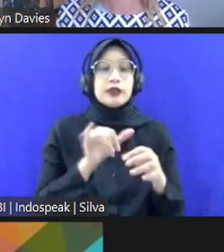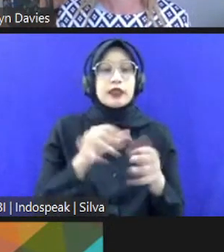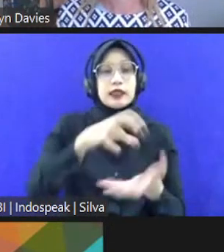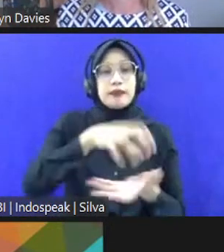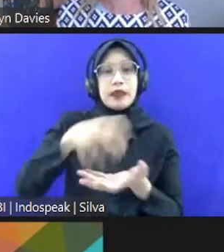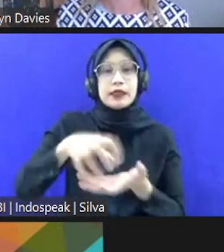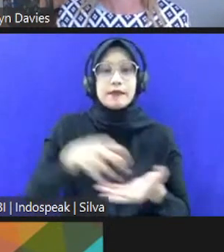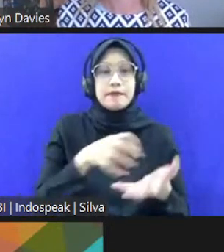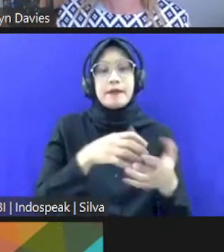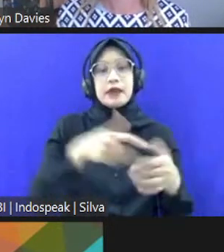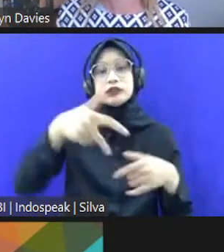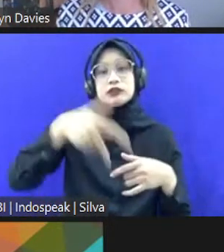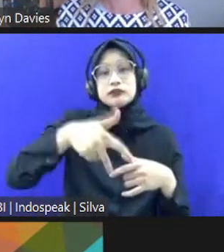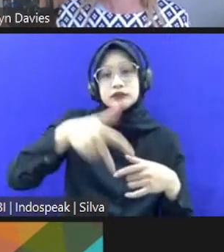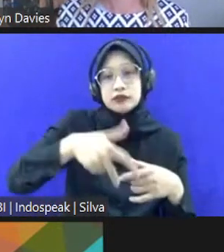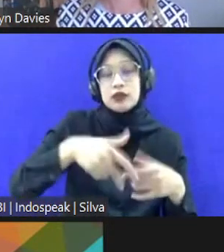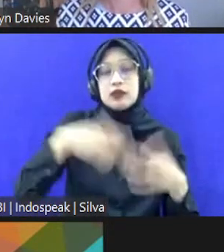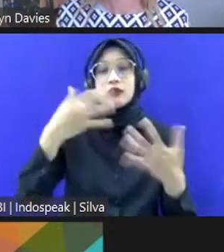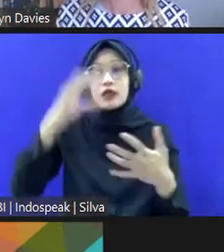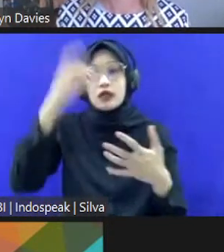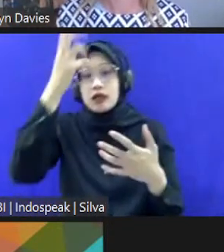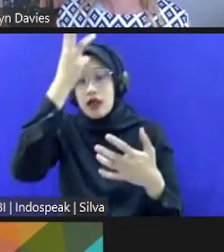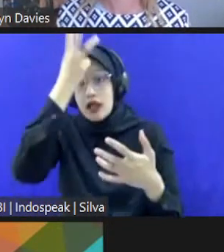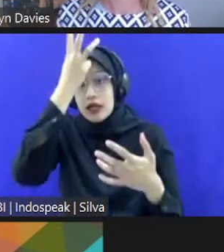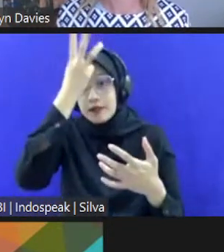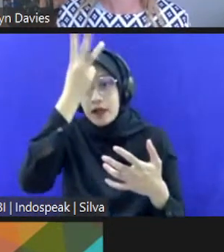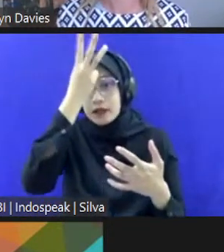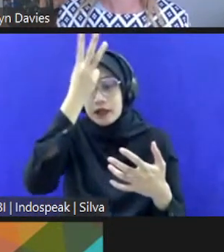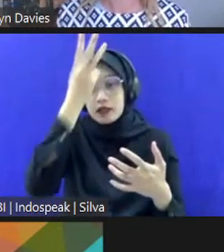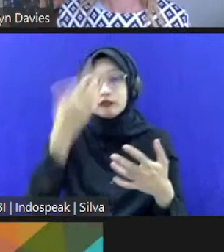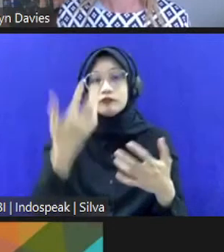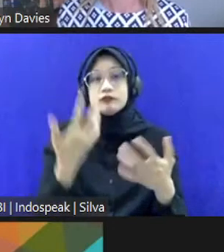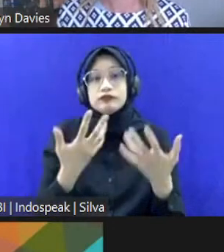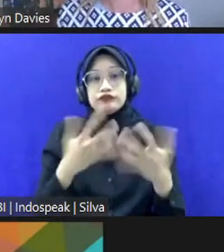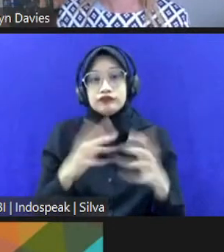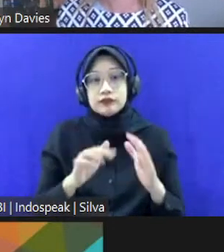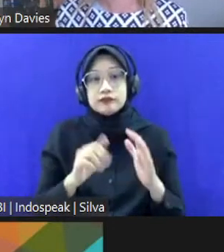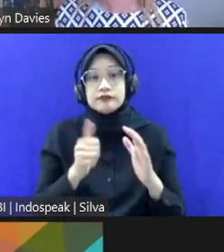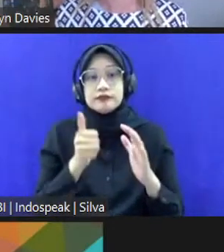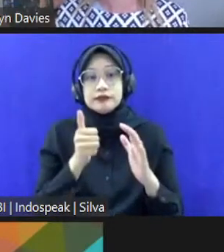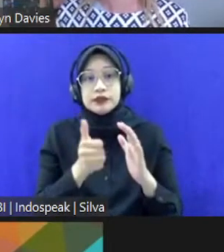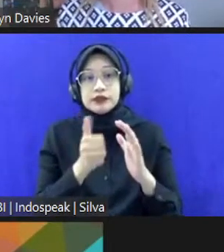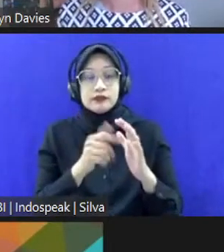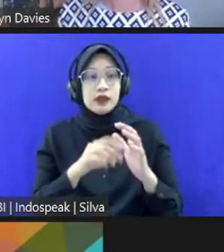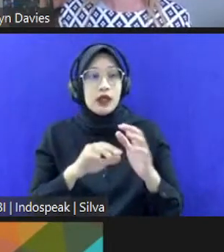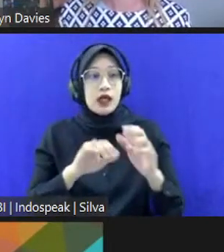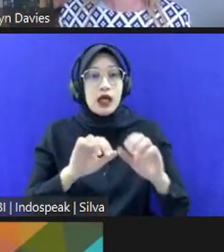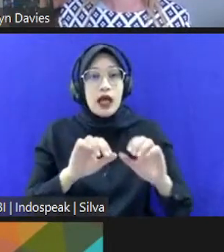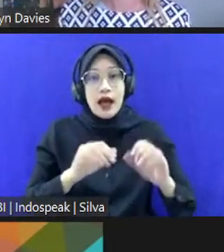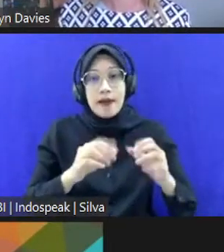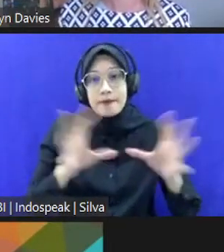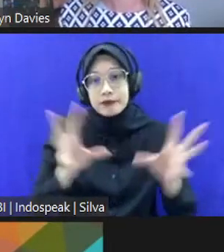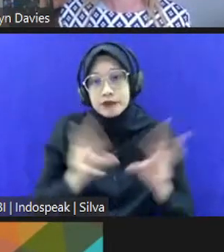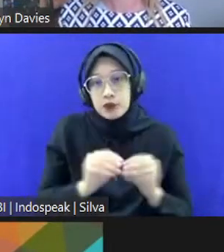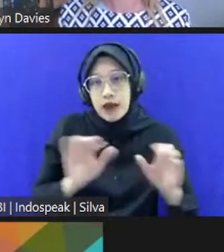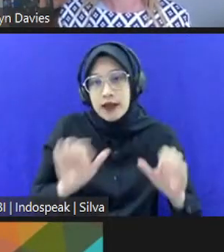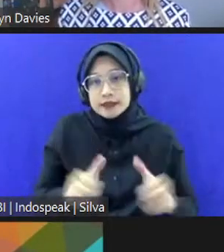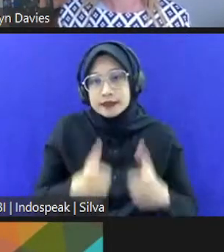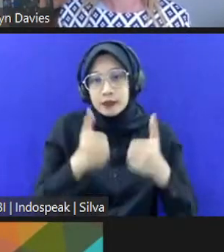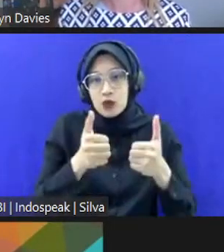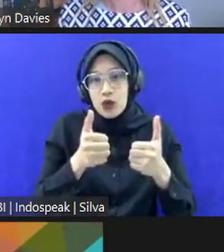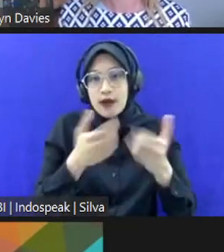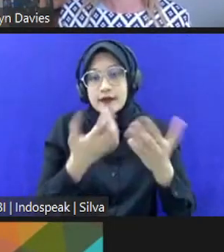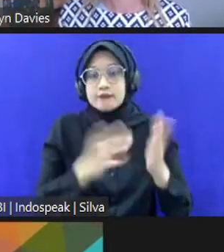to bounce back after the decline in their coverage rate following first few months of the pandemic in